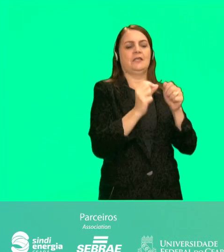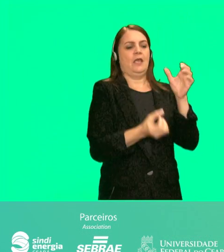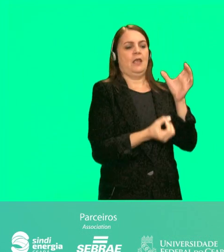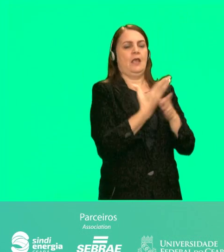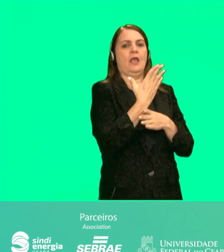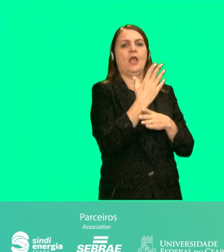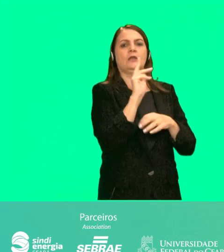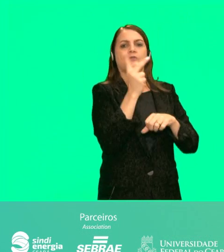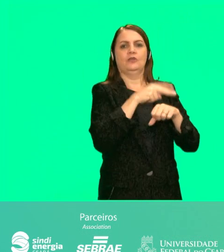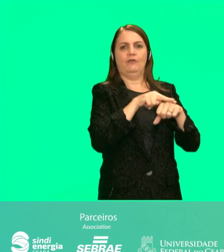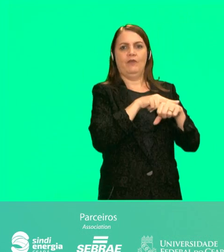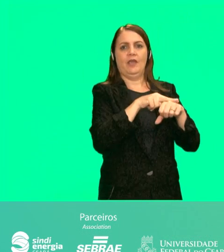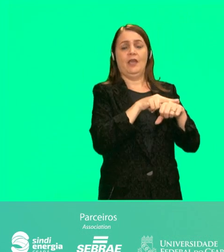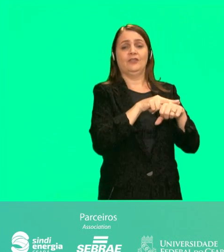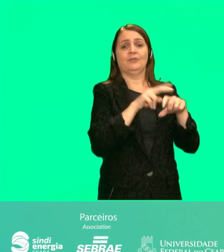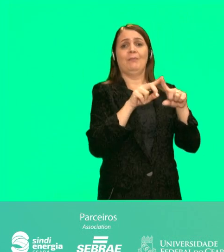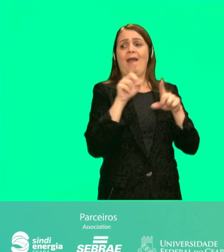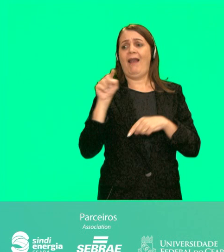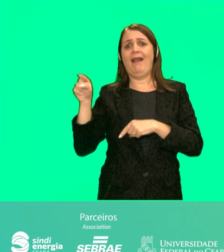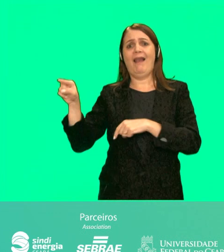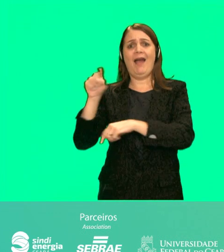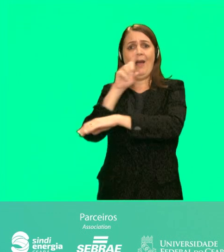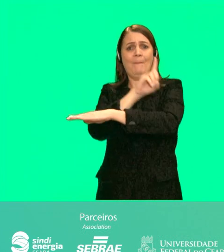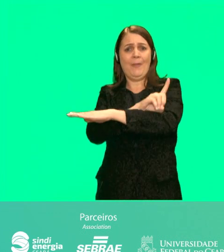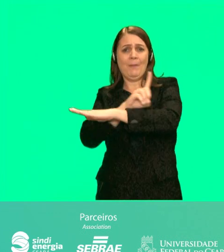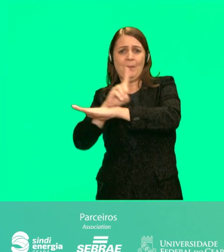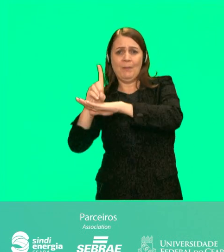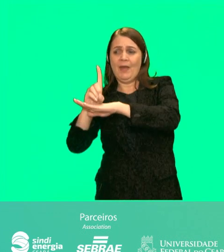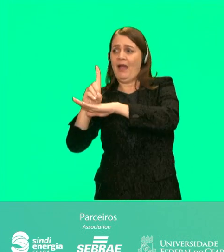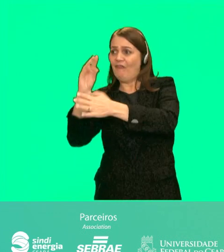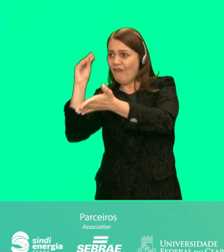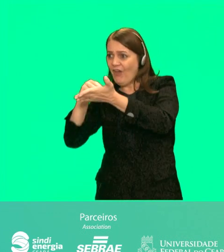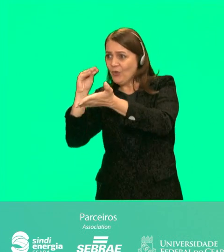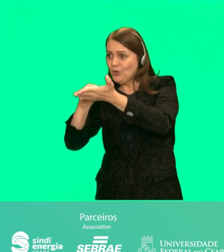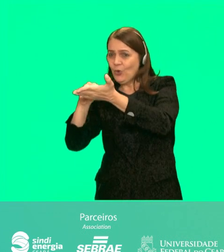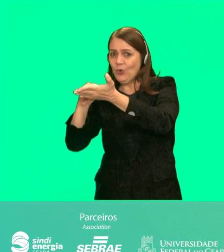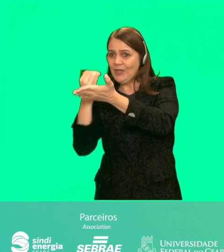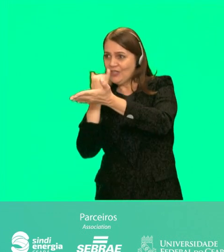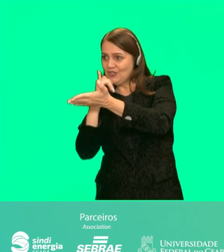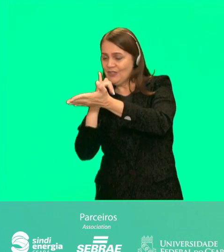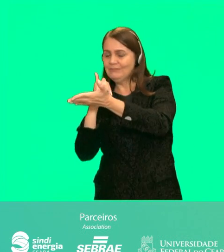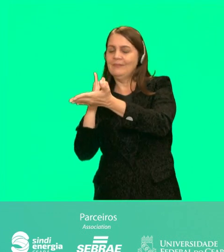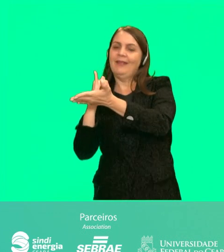to withdraw the energy from a normal grid and have that energy lack.